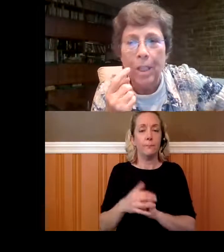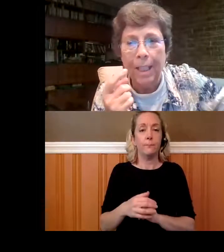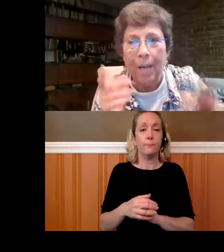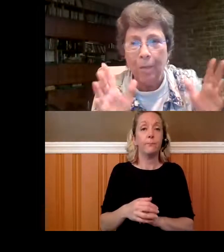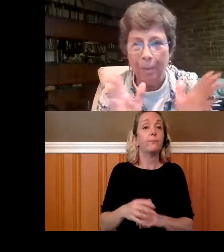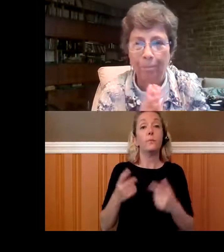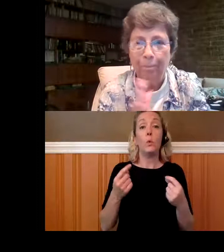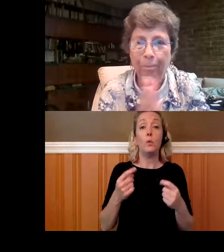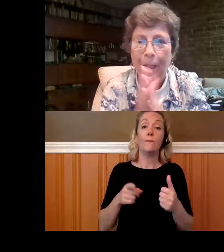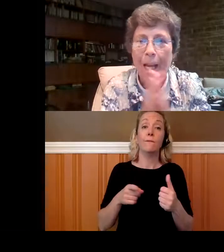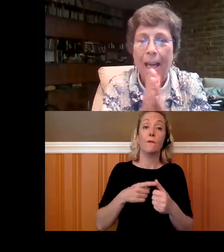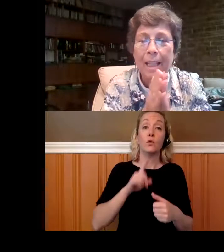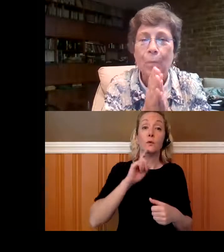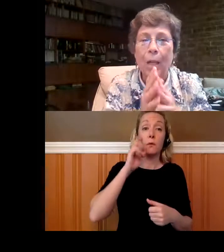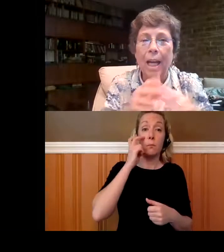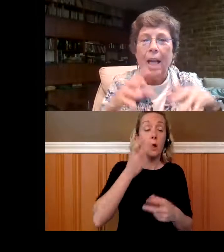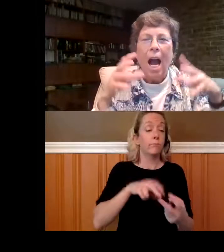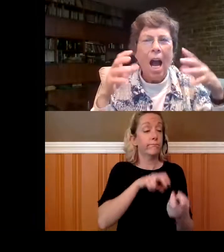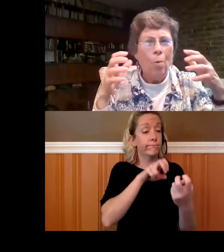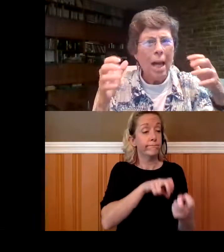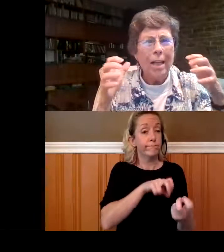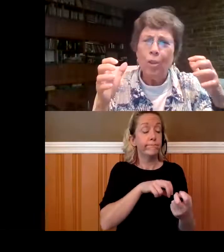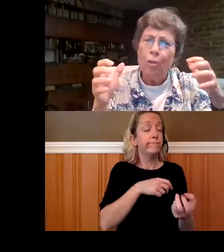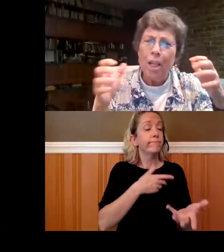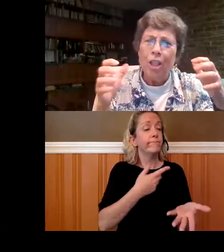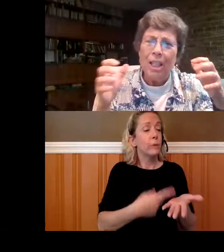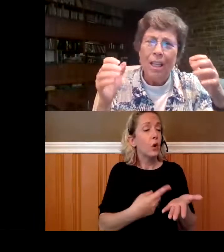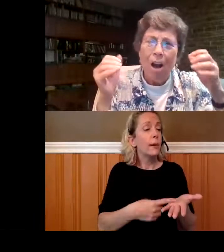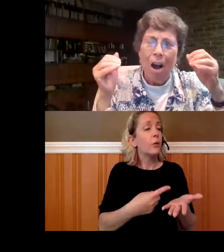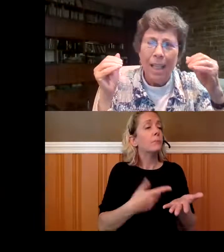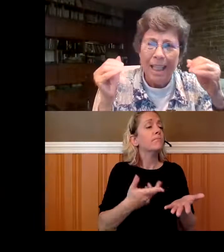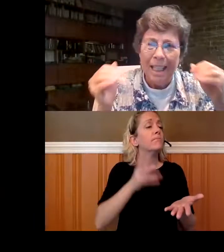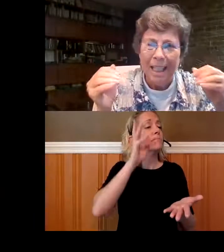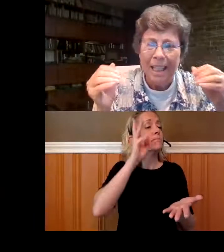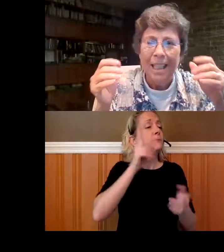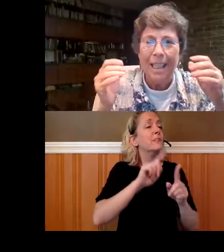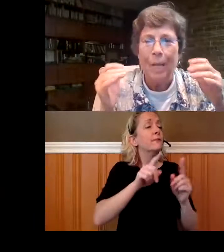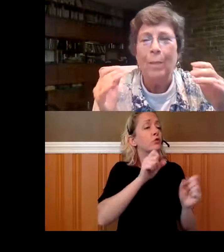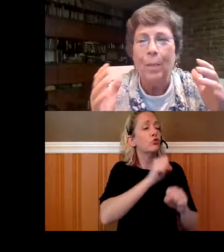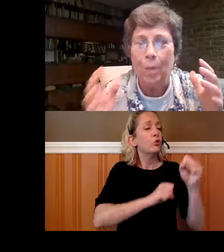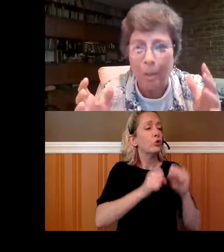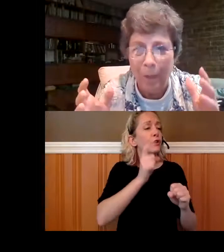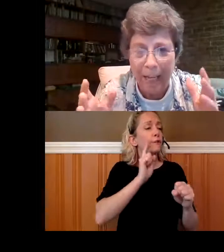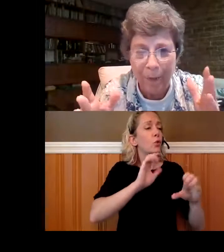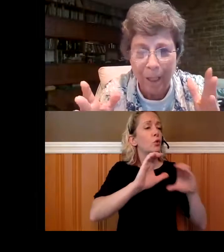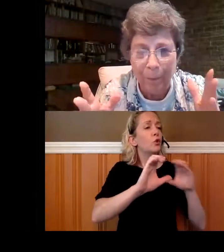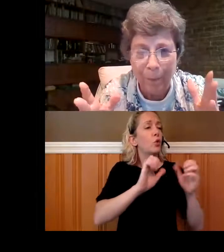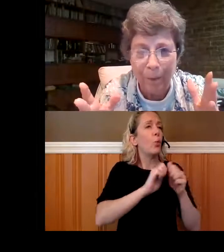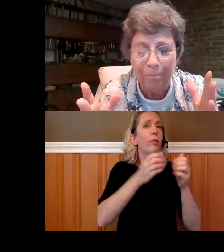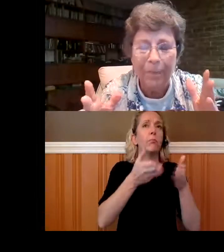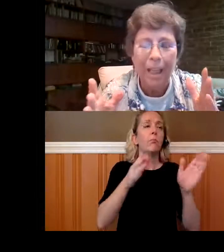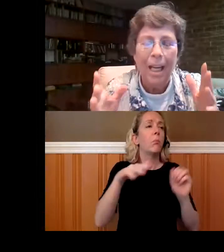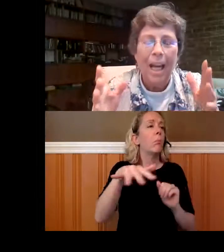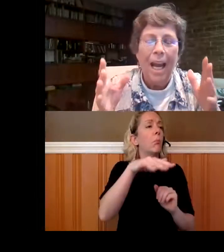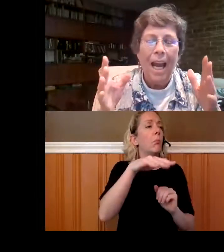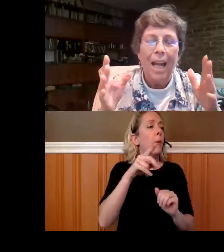explain what kind of strategies exist that they might be able to communicate with other people. And go through as